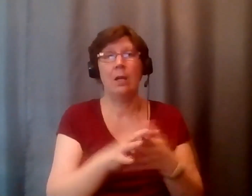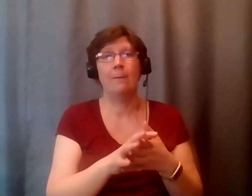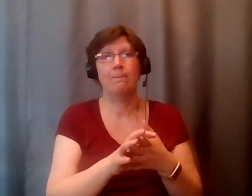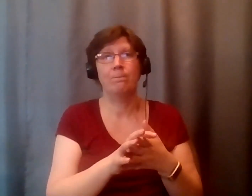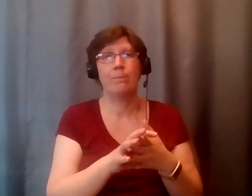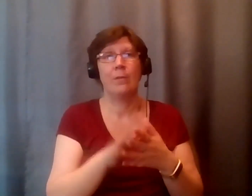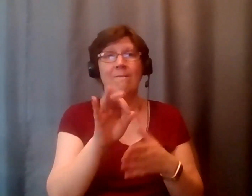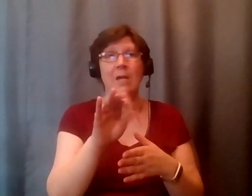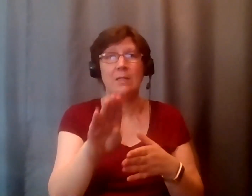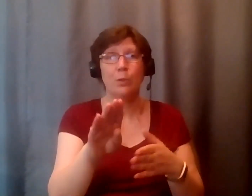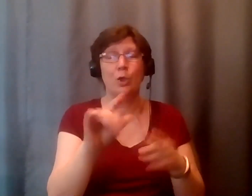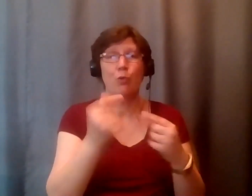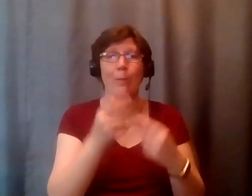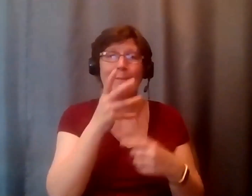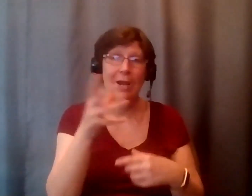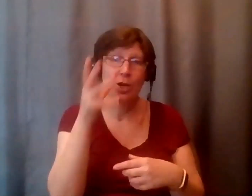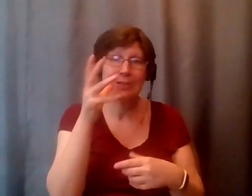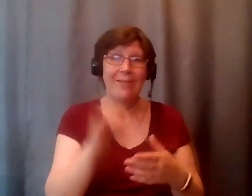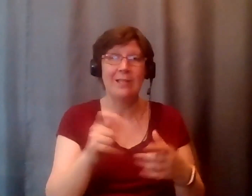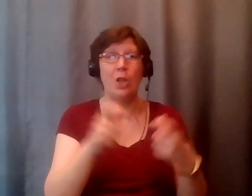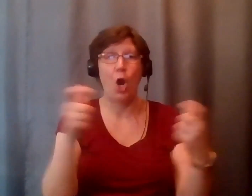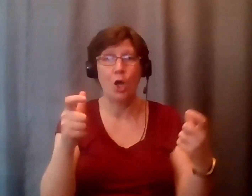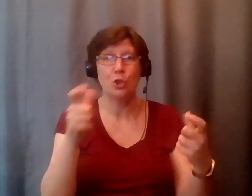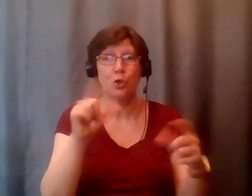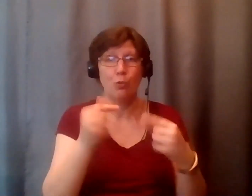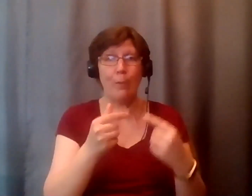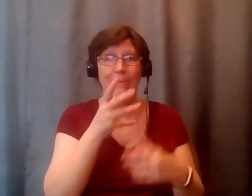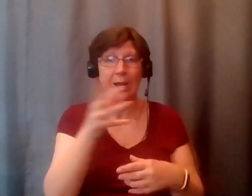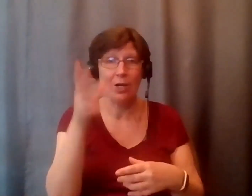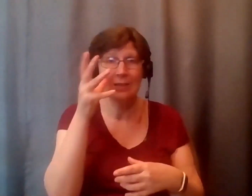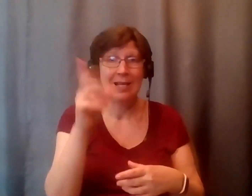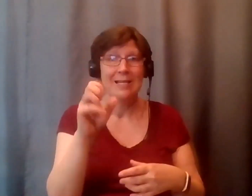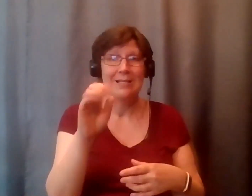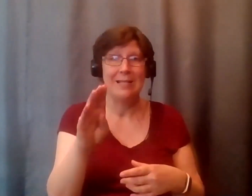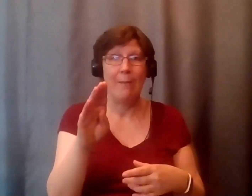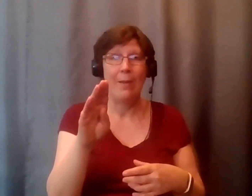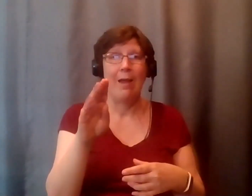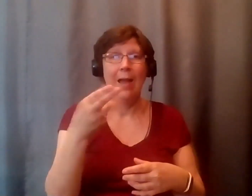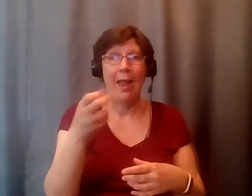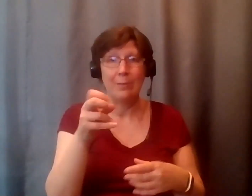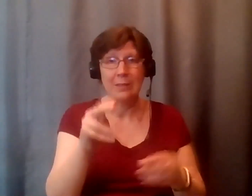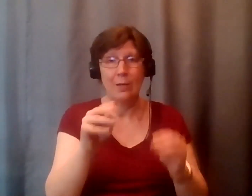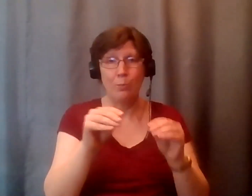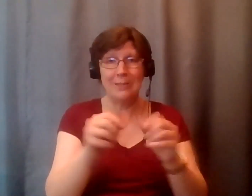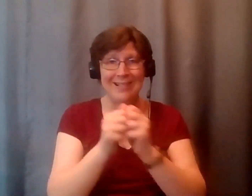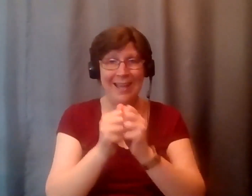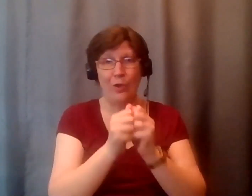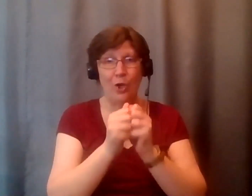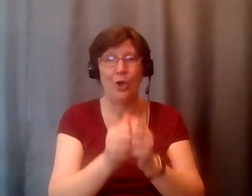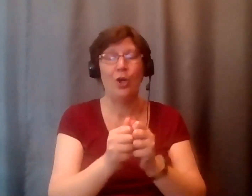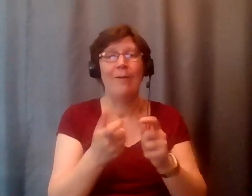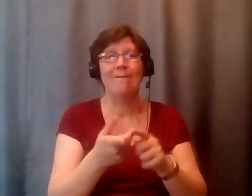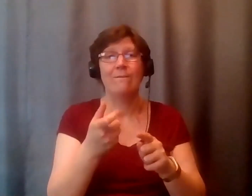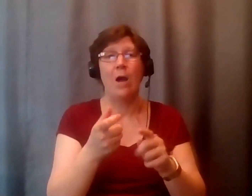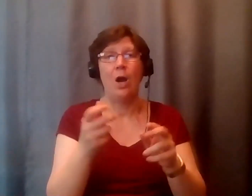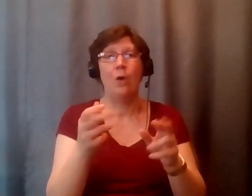Facebook group of parents, that's a pretty large Facebook group. Deb Hamilton from there puts together a report